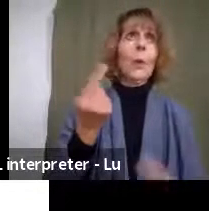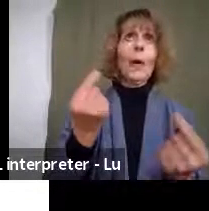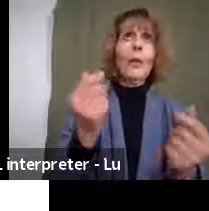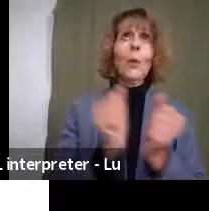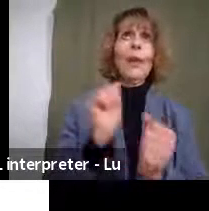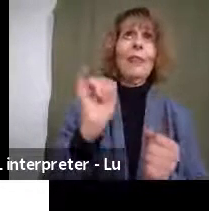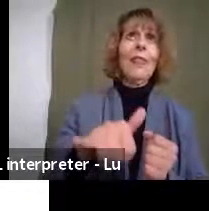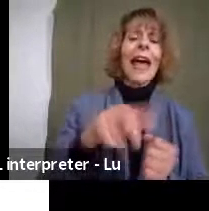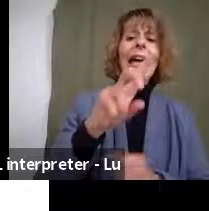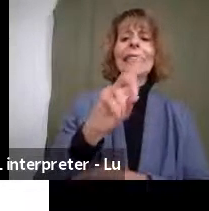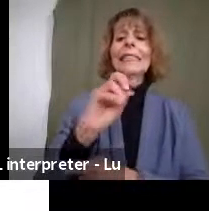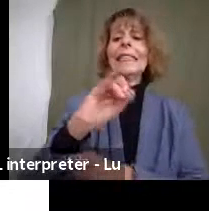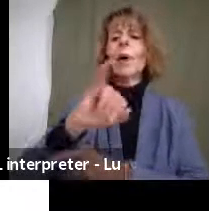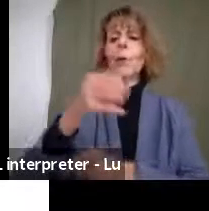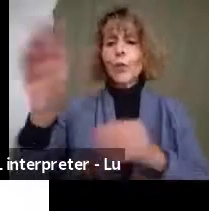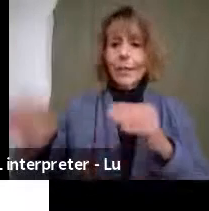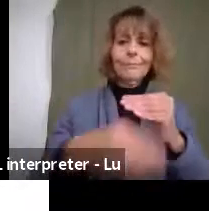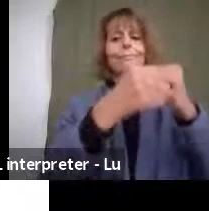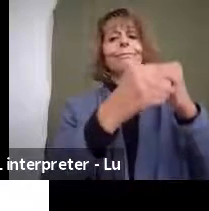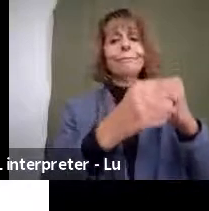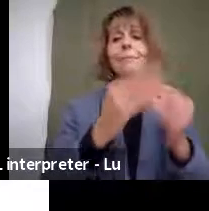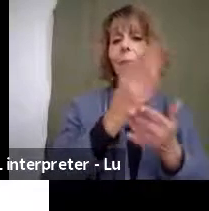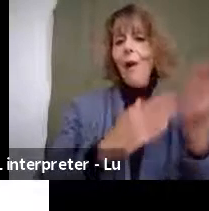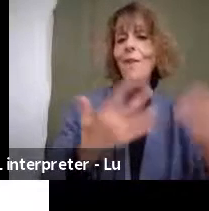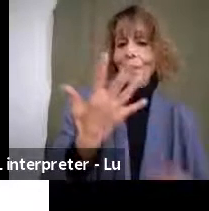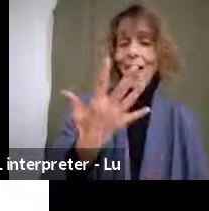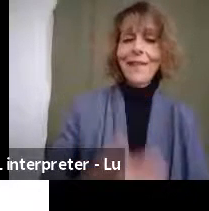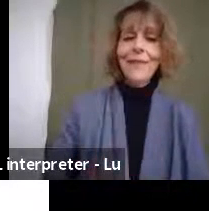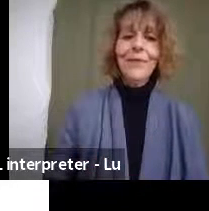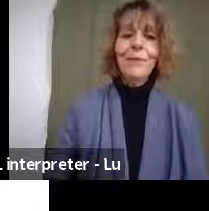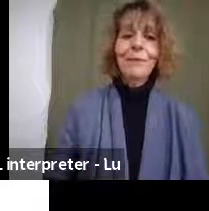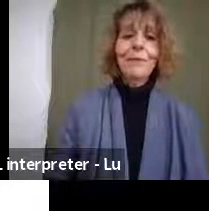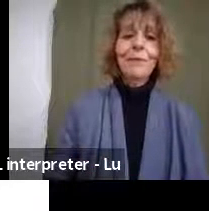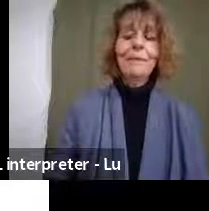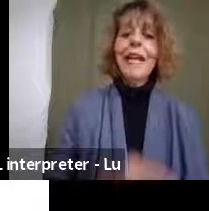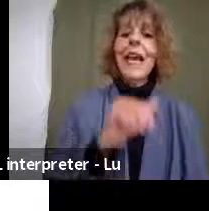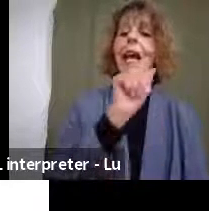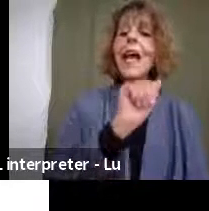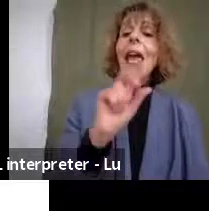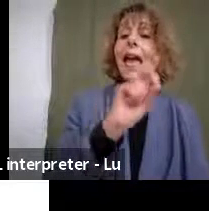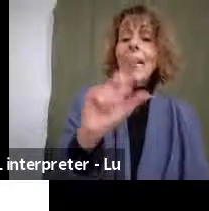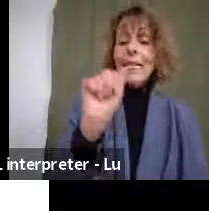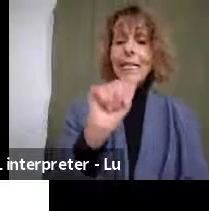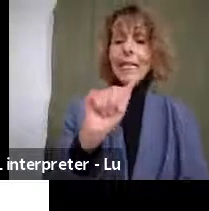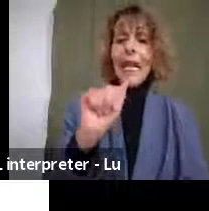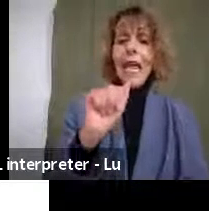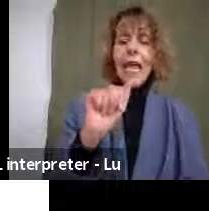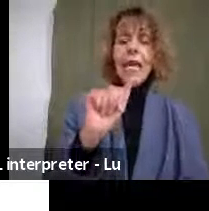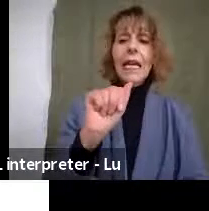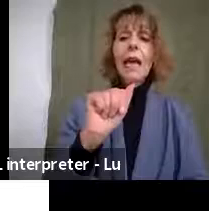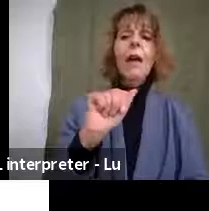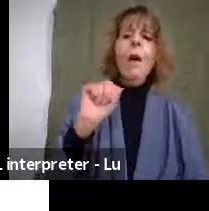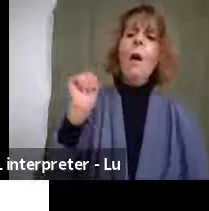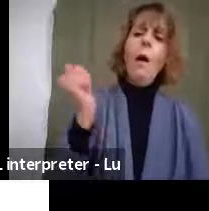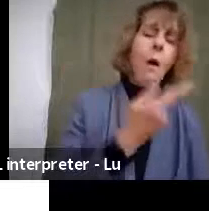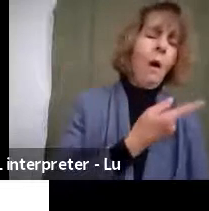So the ADA applies to all healthcare providers, from your private hospitals to